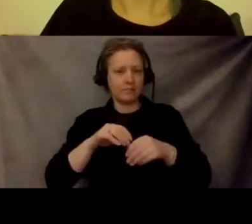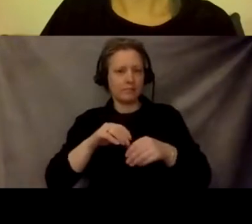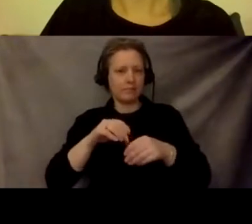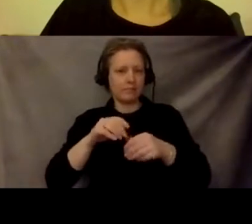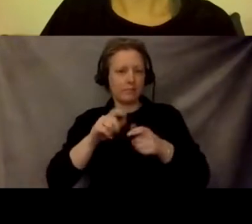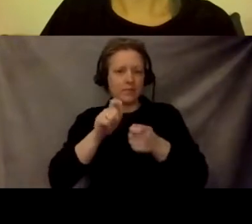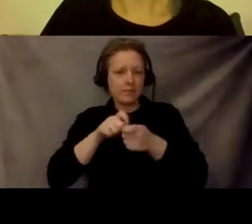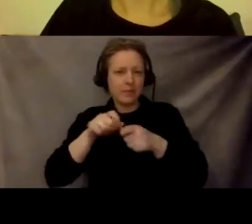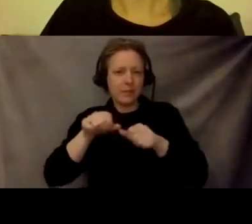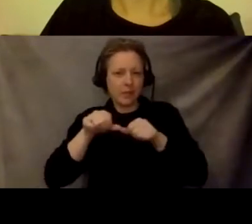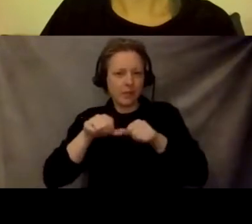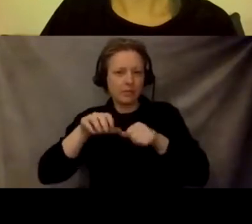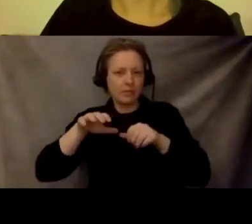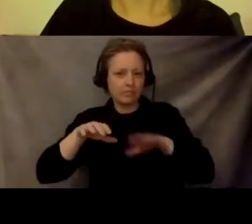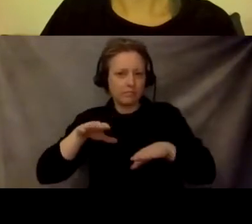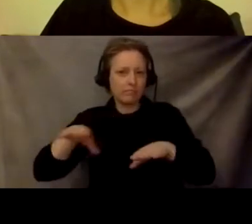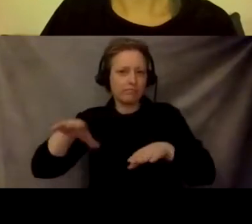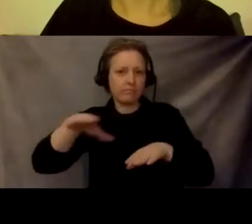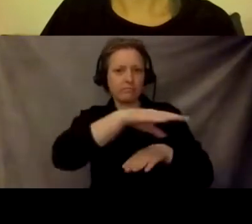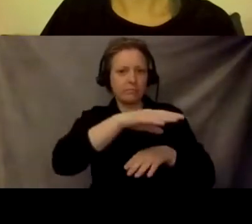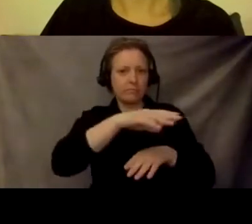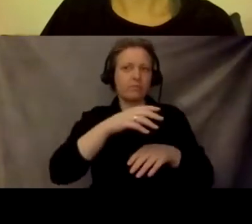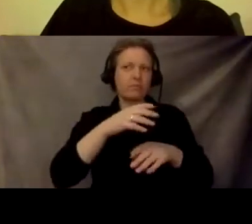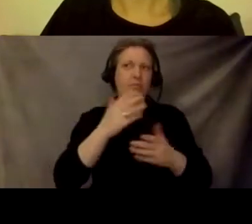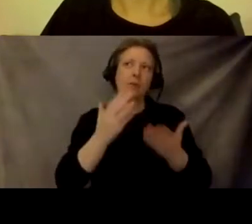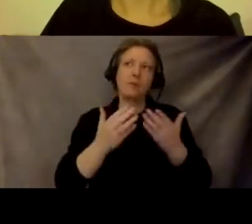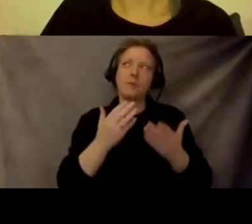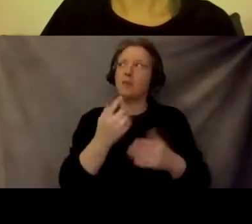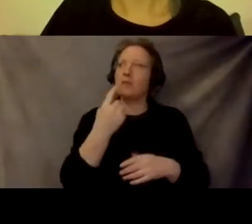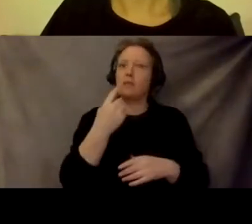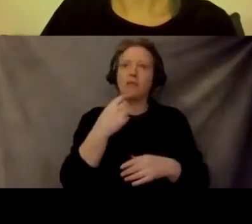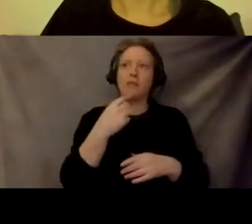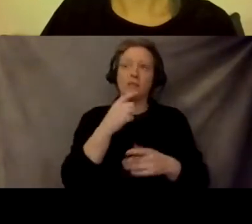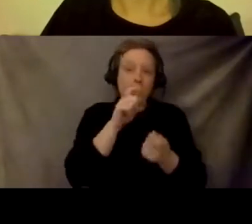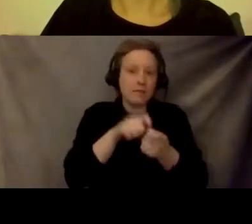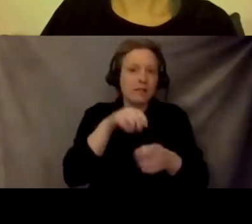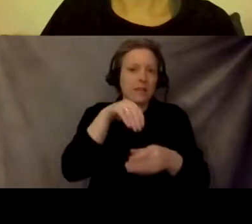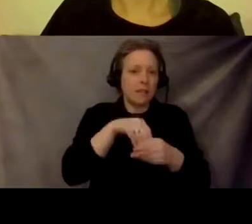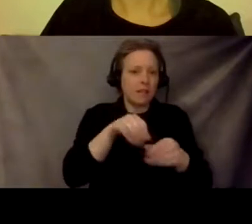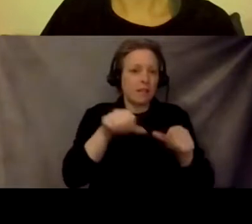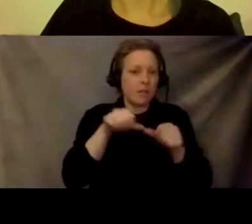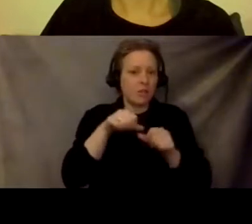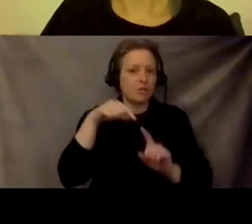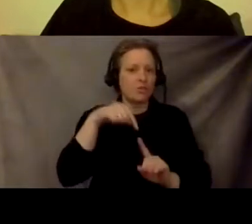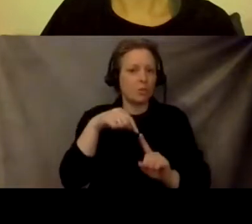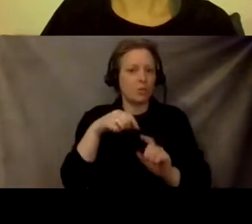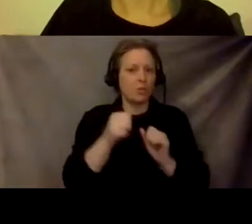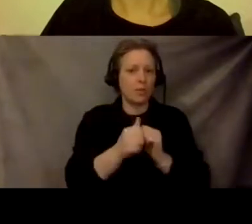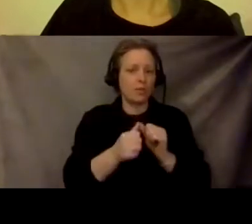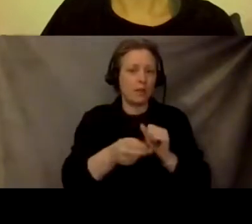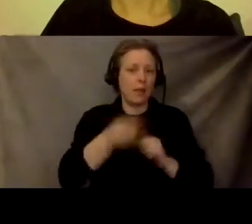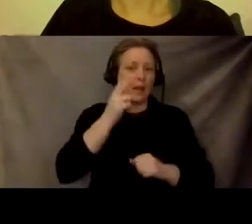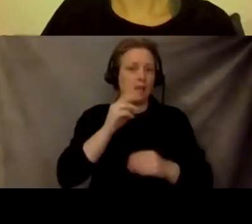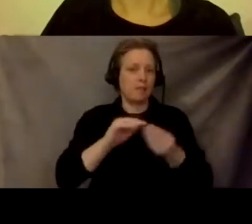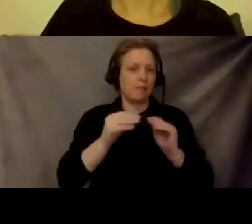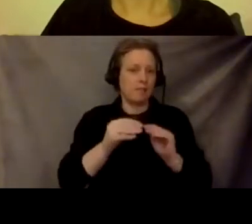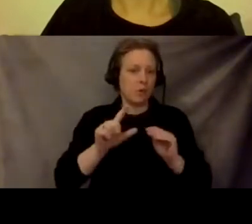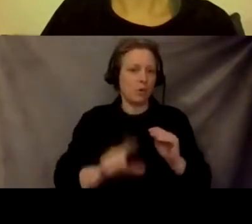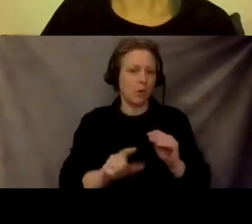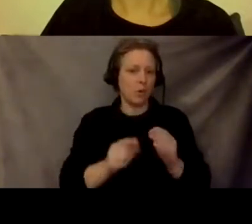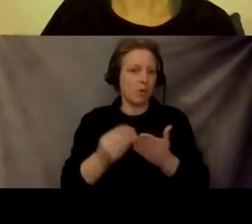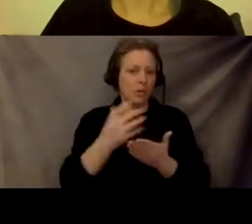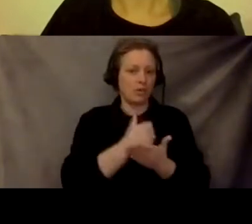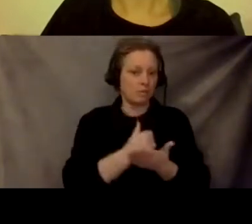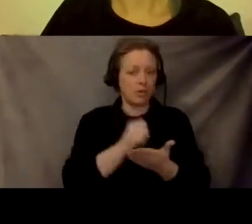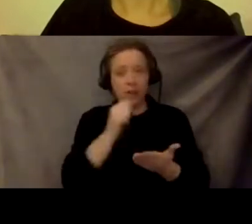we have a high concentration of low income. That's not always people of color,